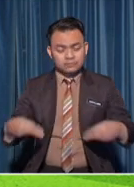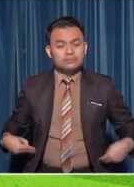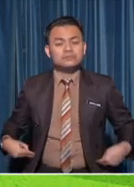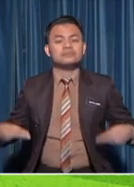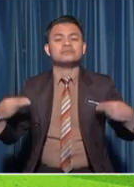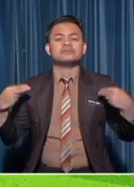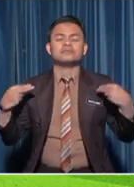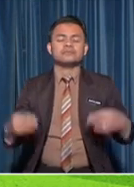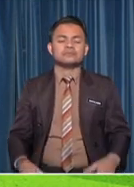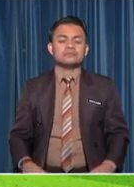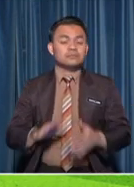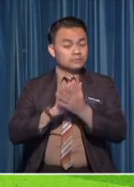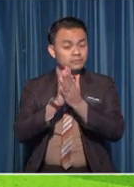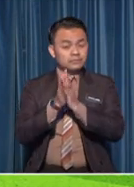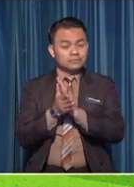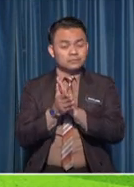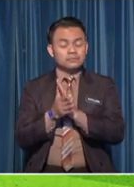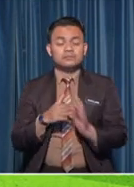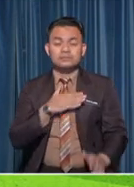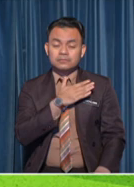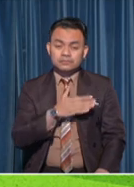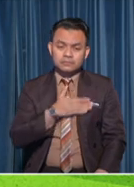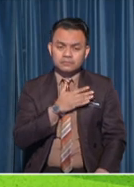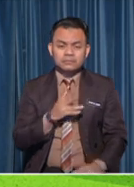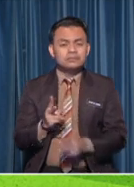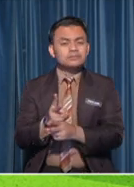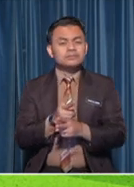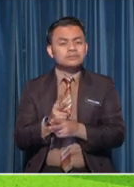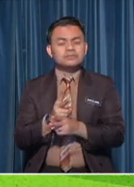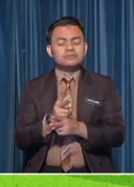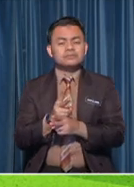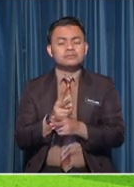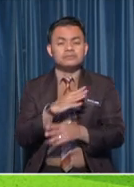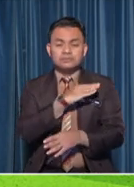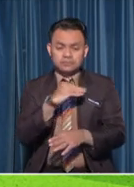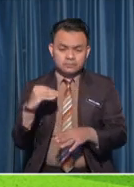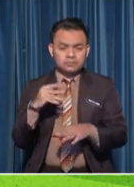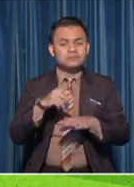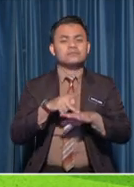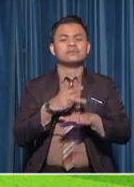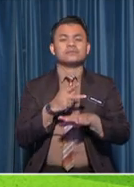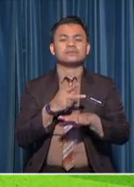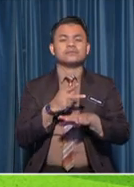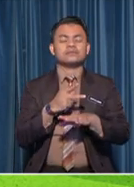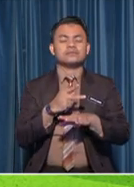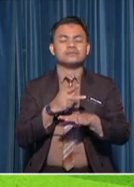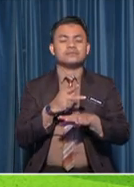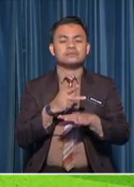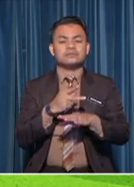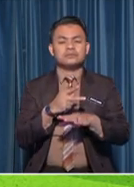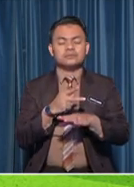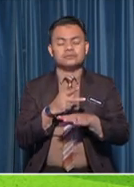So, please appreciate them and use them in a good way.